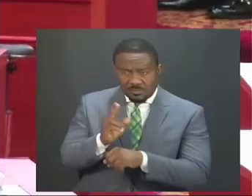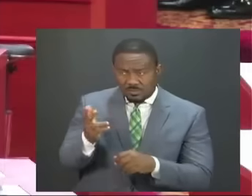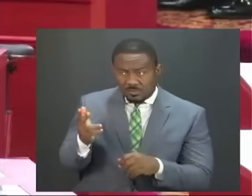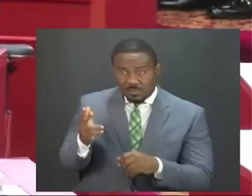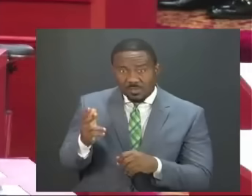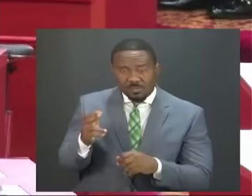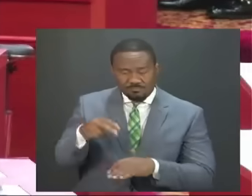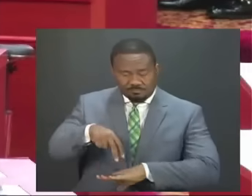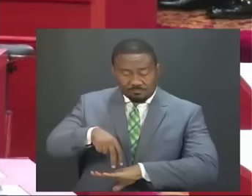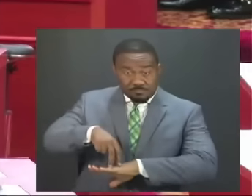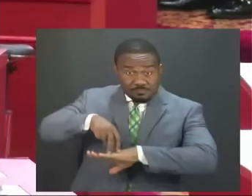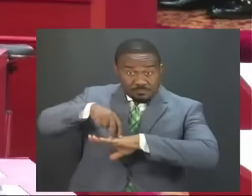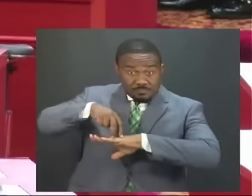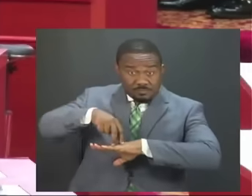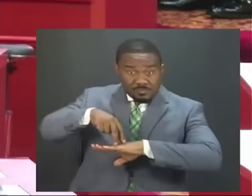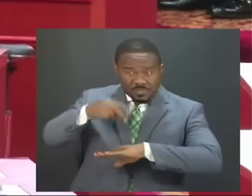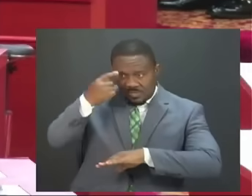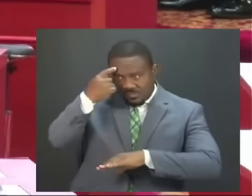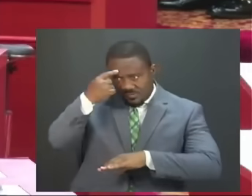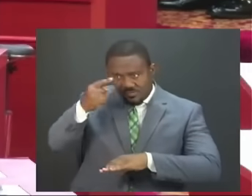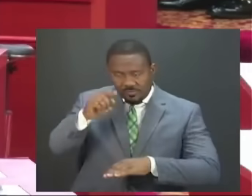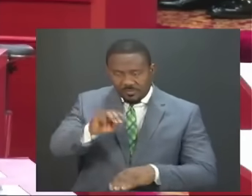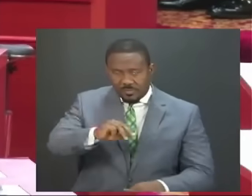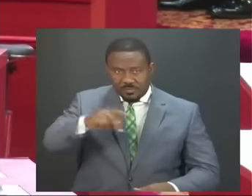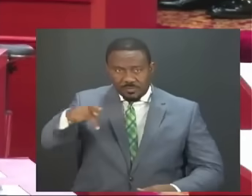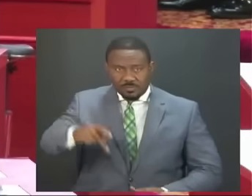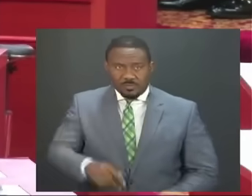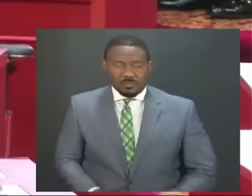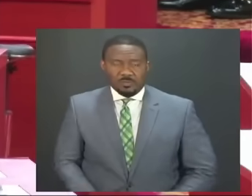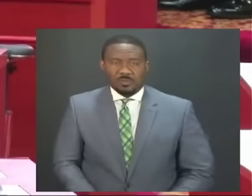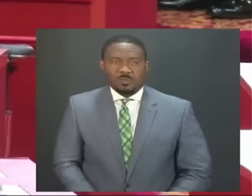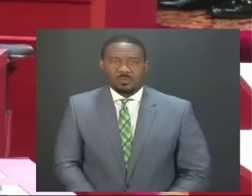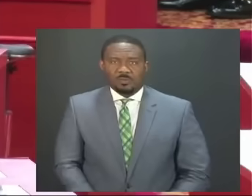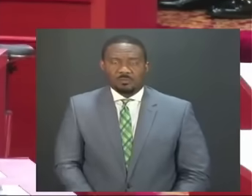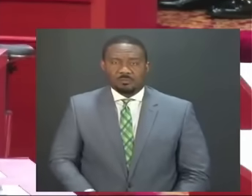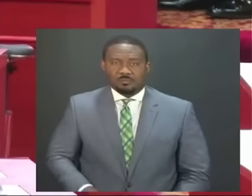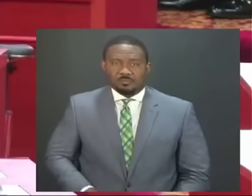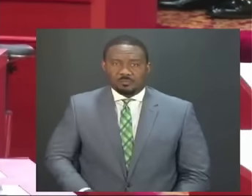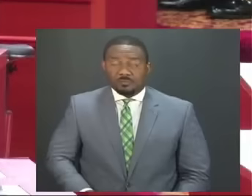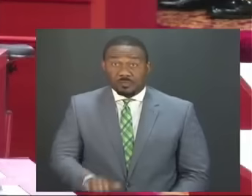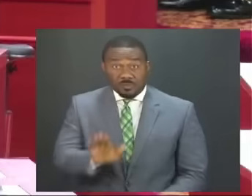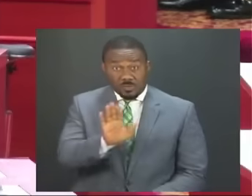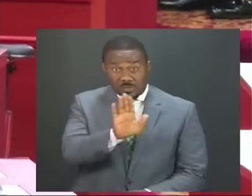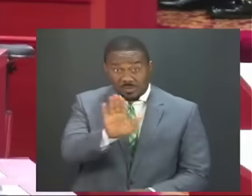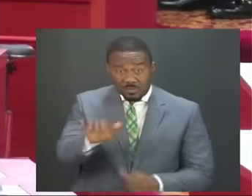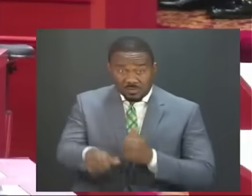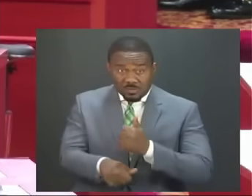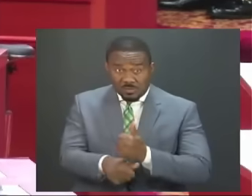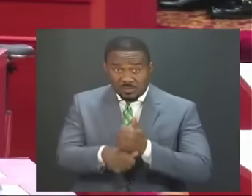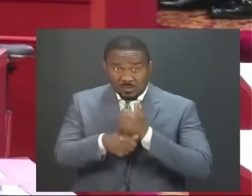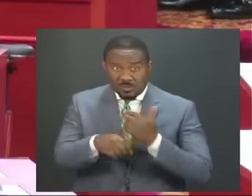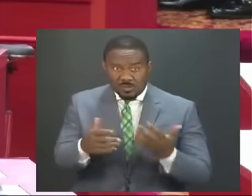of parliament. When that happens, and then your assistants, they are always in the